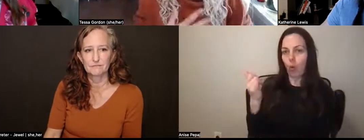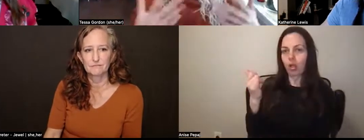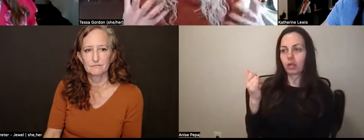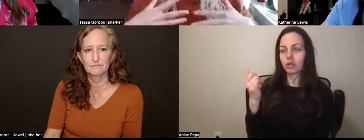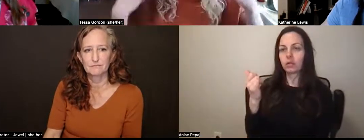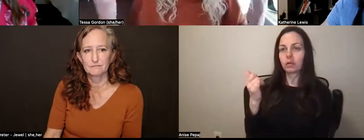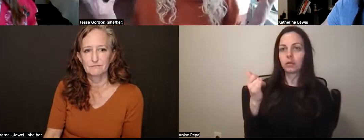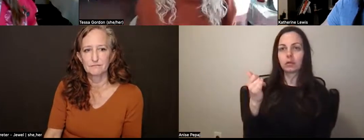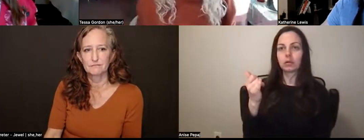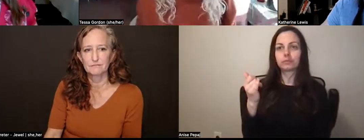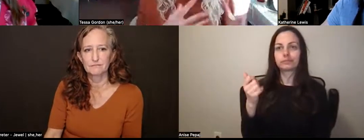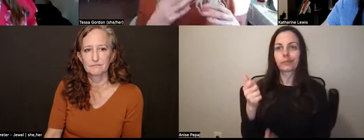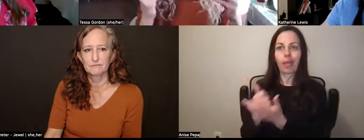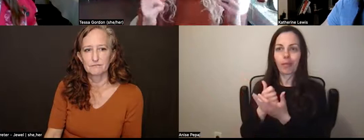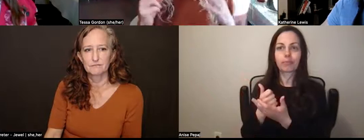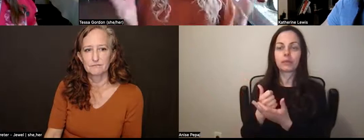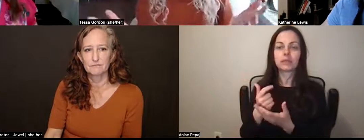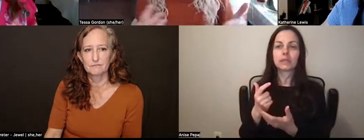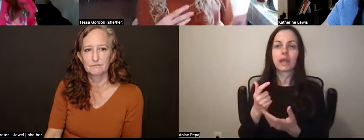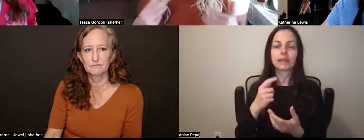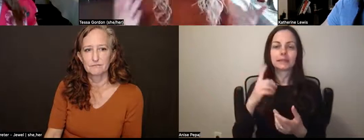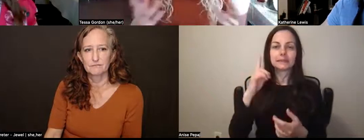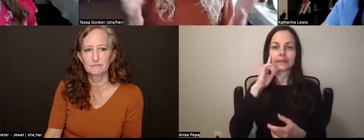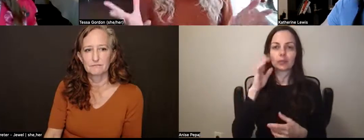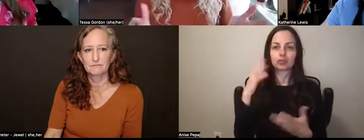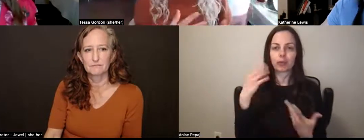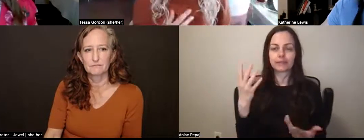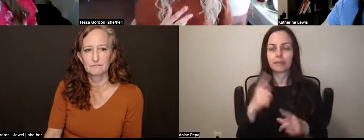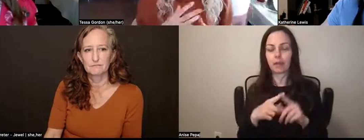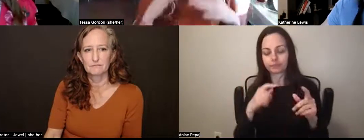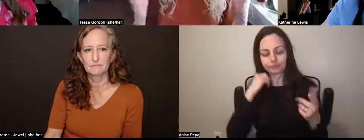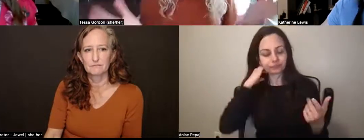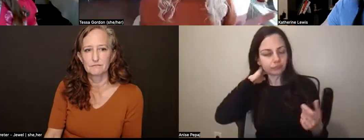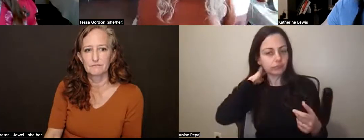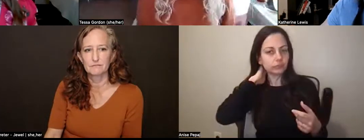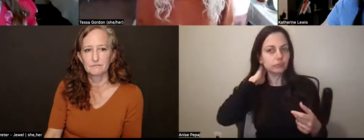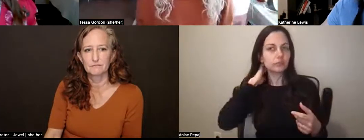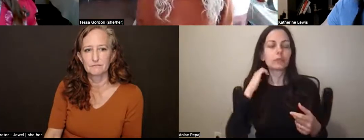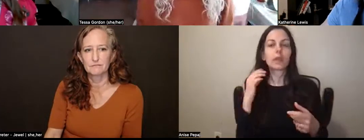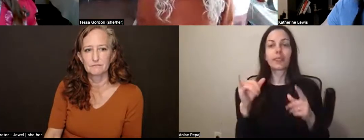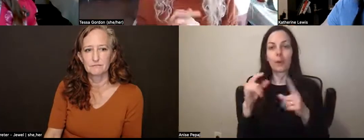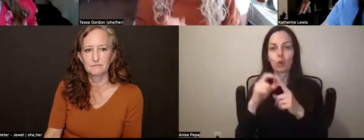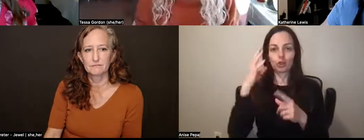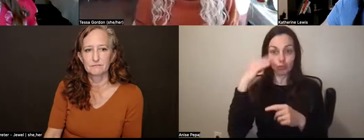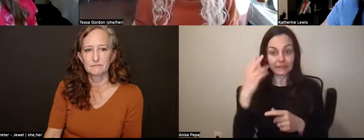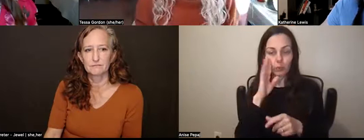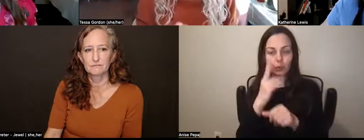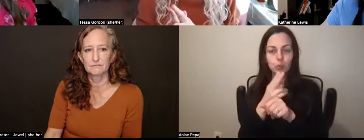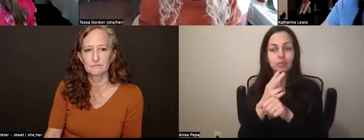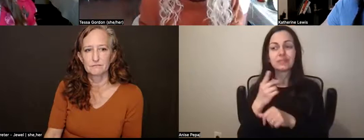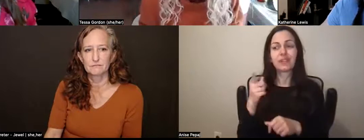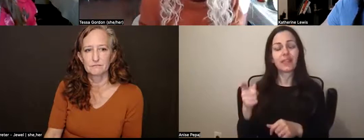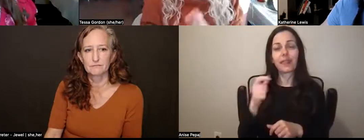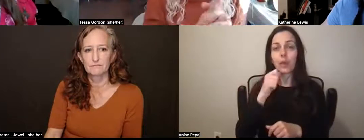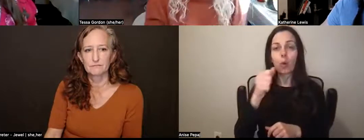moon. So vent, sound crazy. It's crazy, and I don't like to use that word, but she used it in this description, crazy. And know that they aren't going to